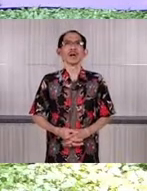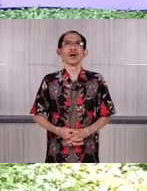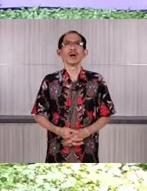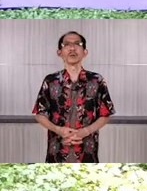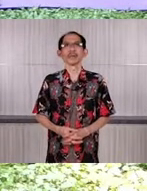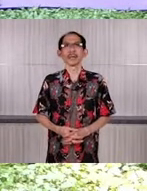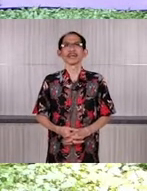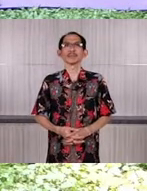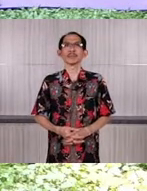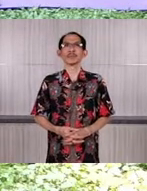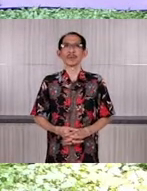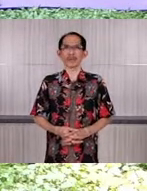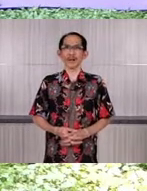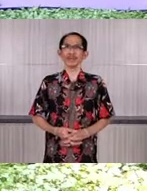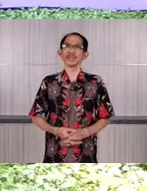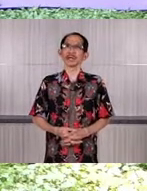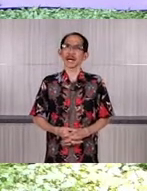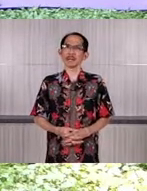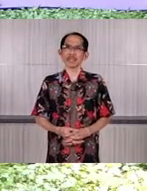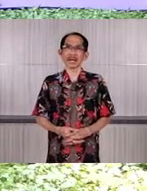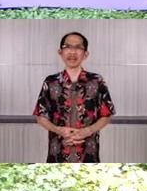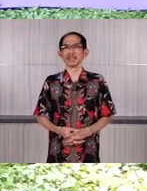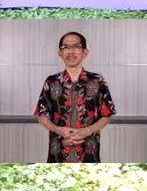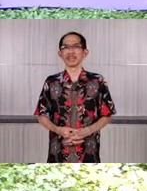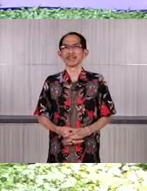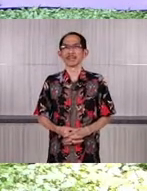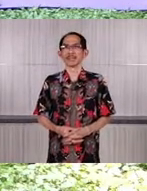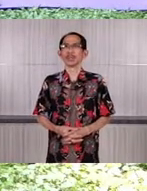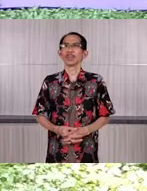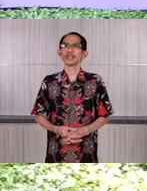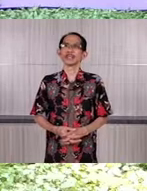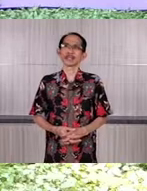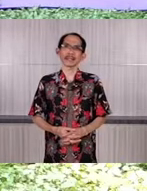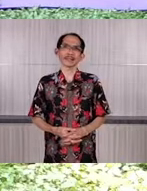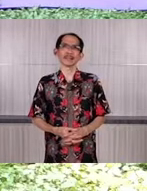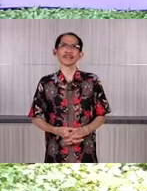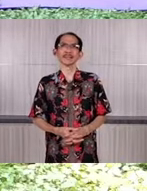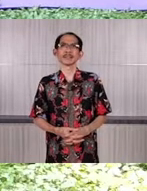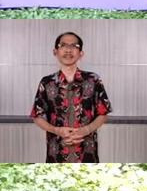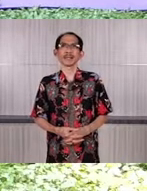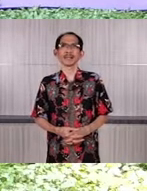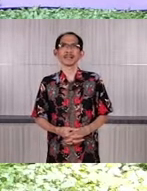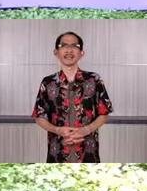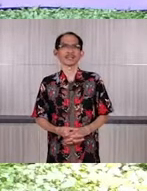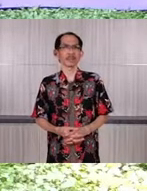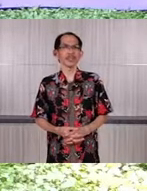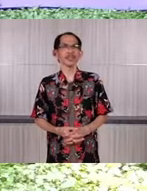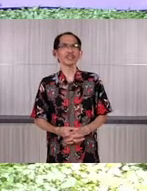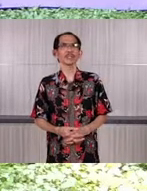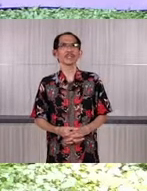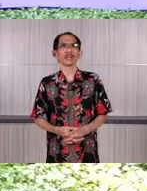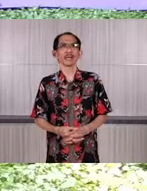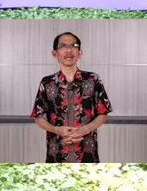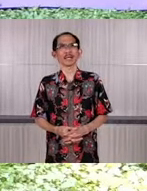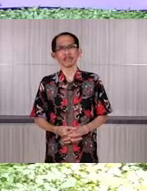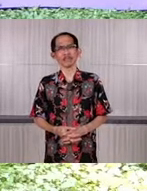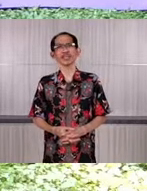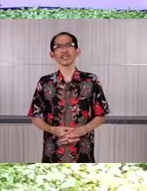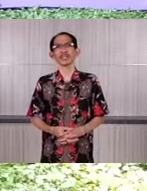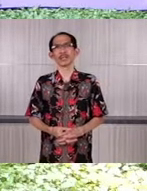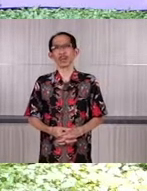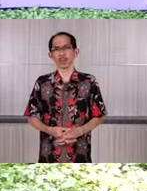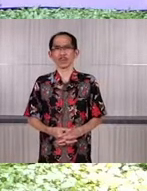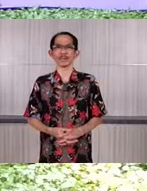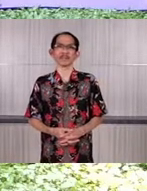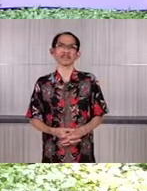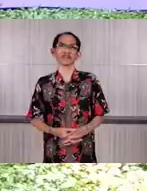Notice how react to whatever comes up. Hold these reactions in a spacious and